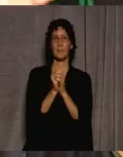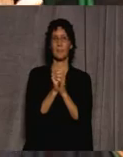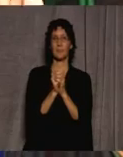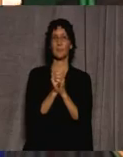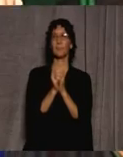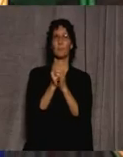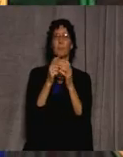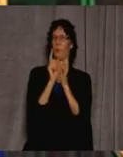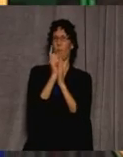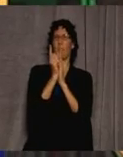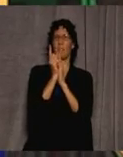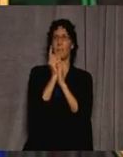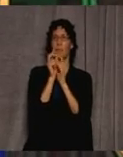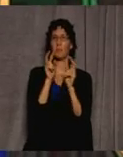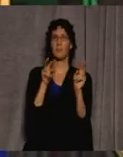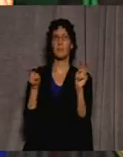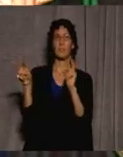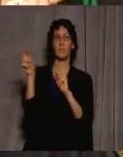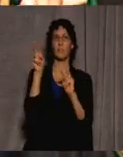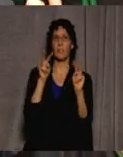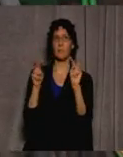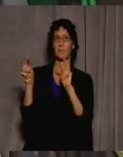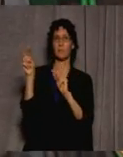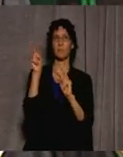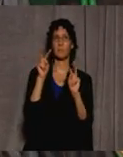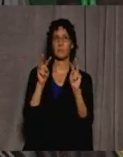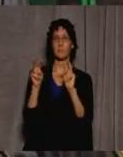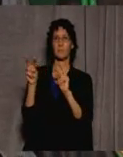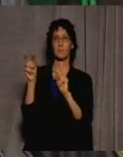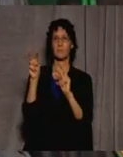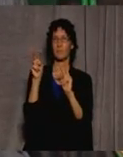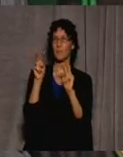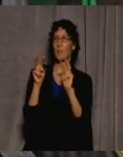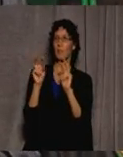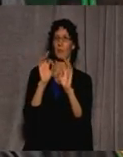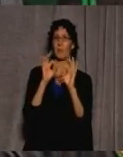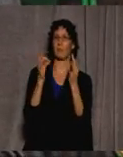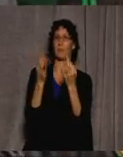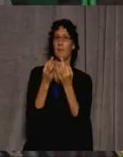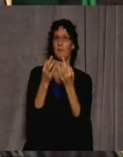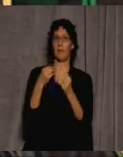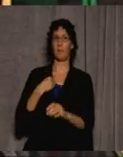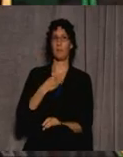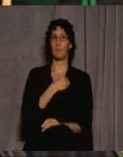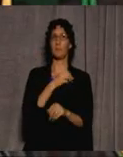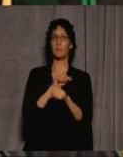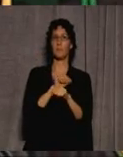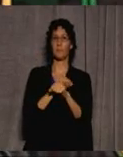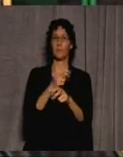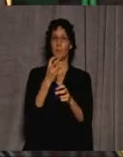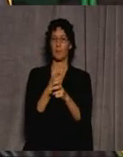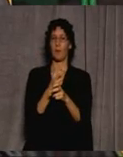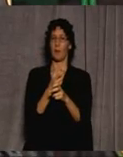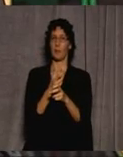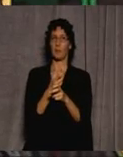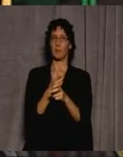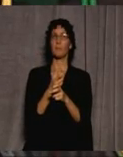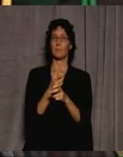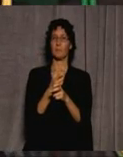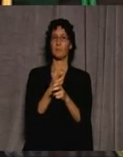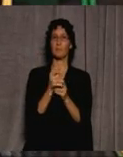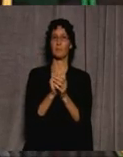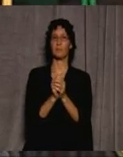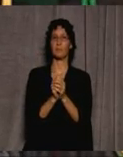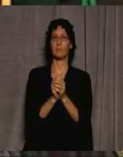Look around you. Look at the family members who have worked so hard. Because this moment's